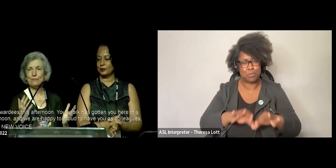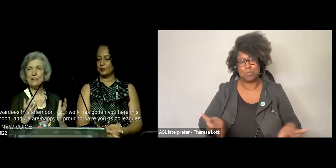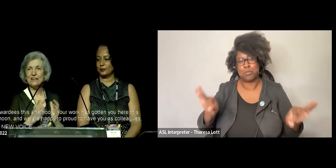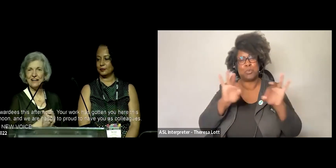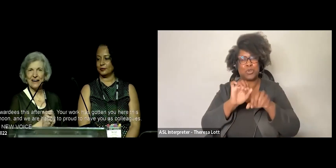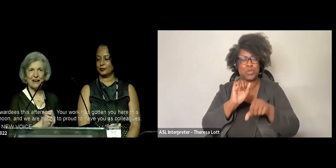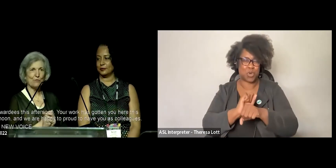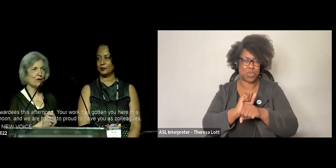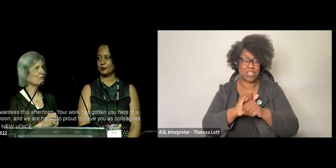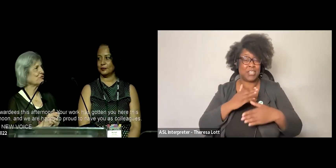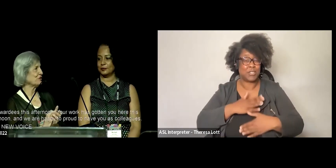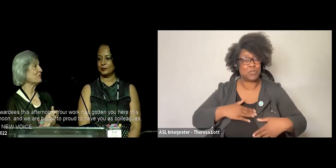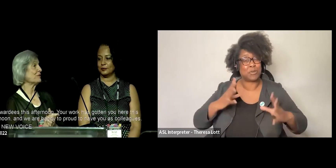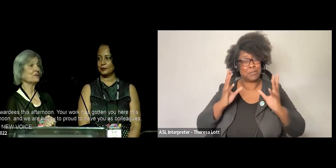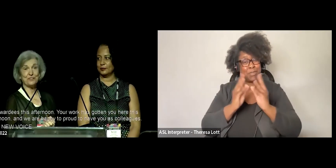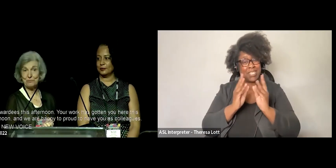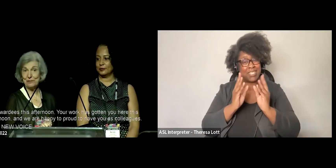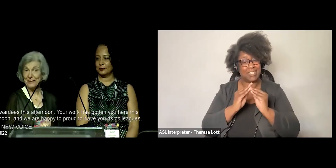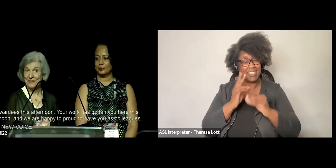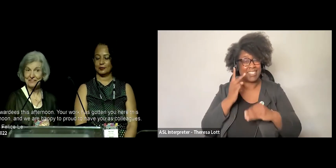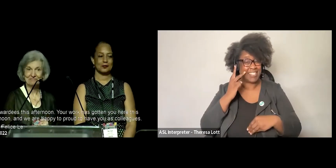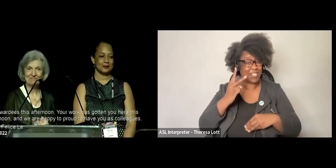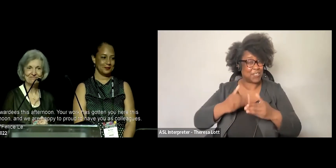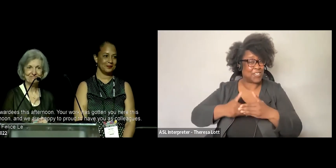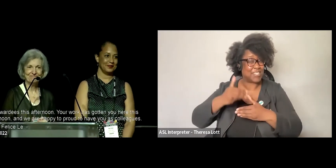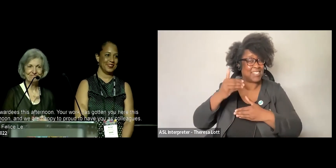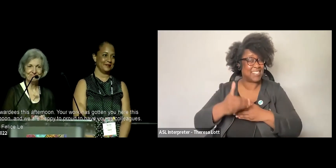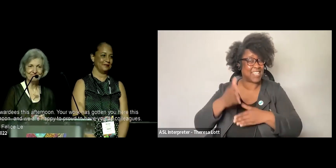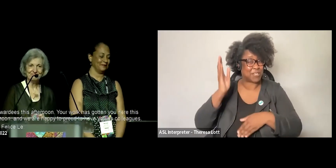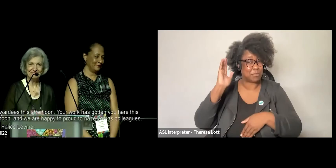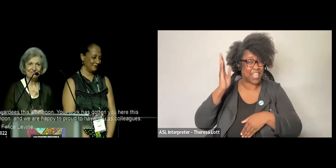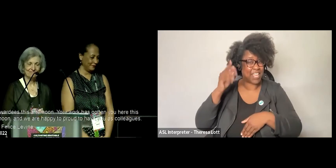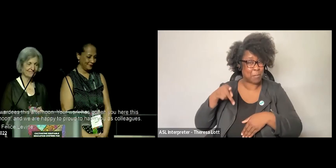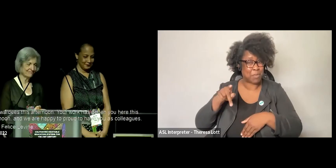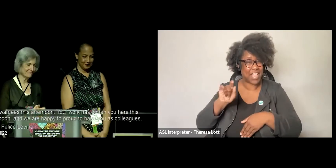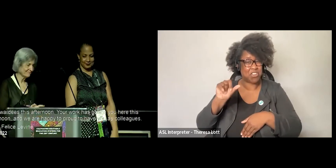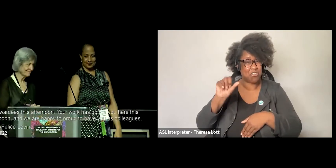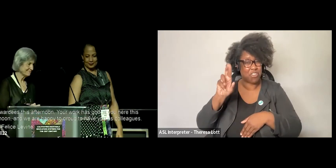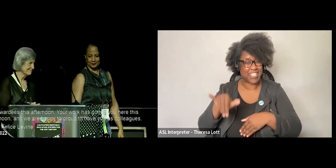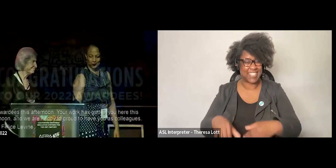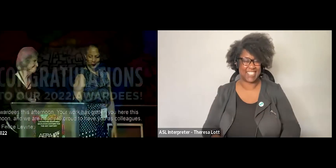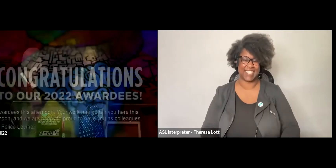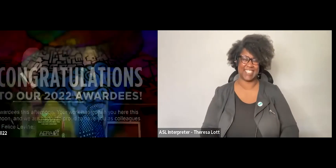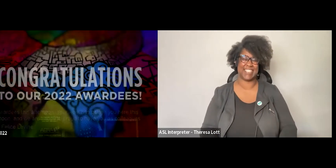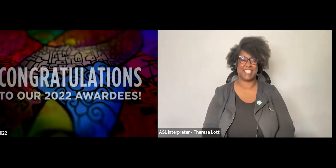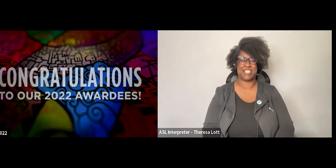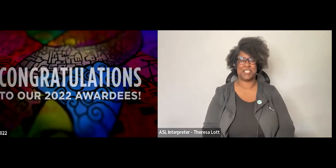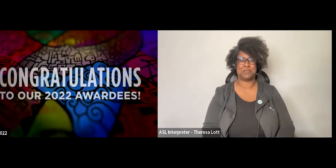Enjoy the meeting, and we will see you at the next plenary.